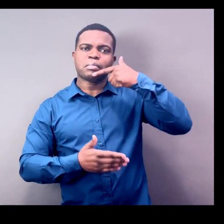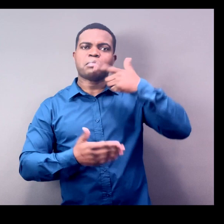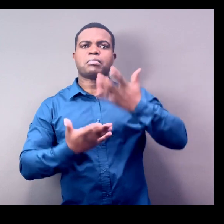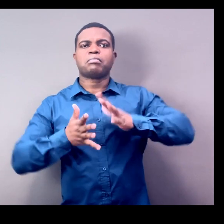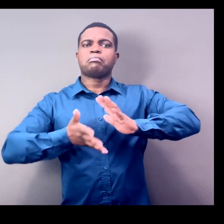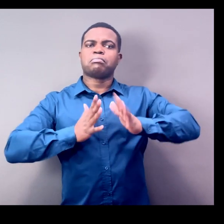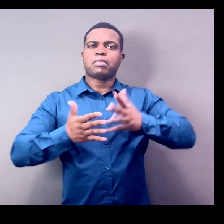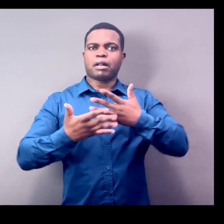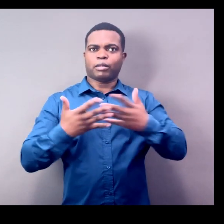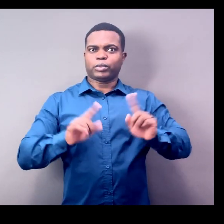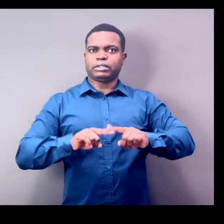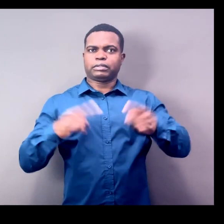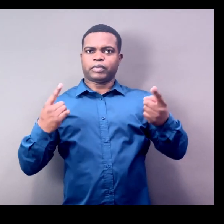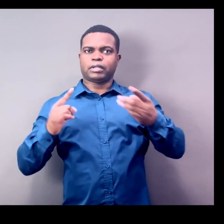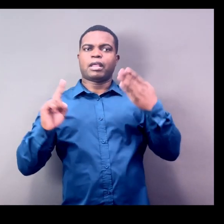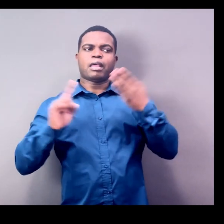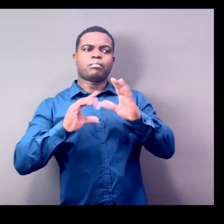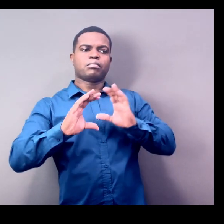language. You can